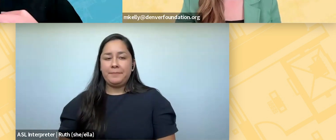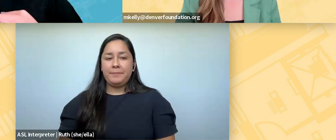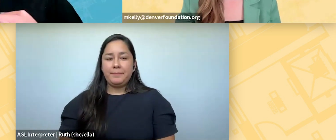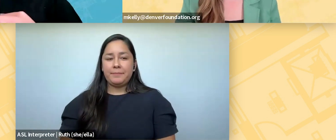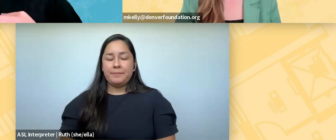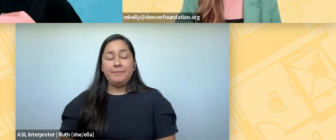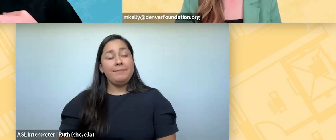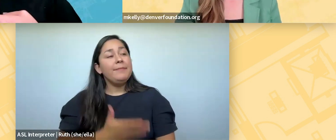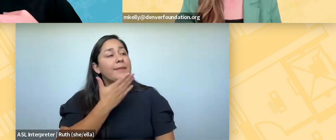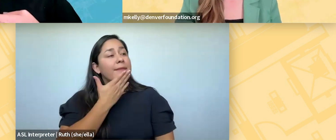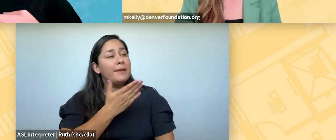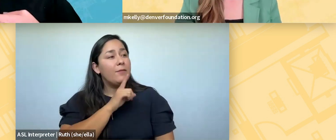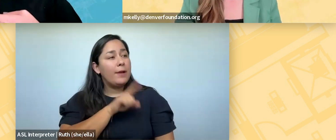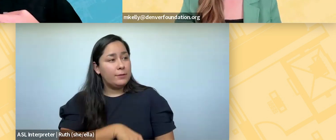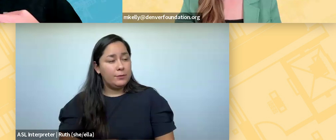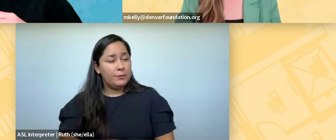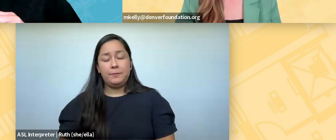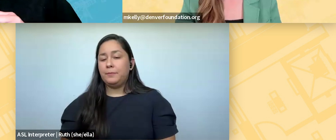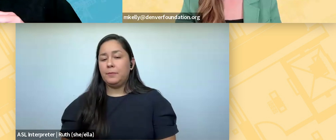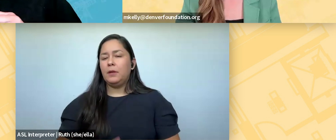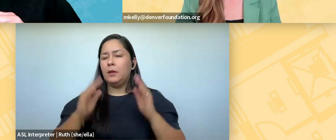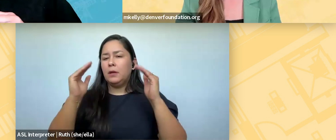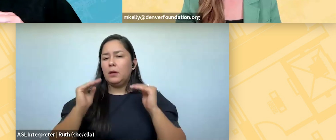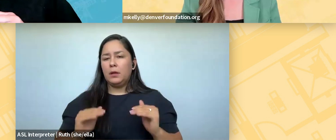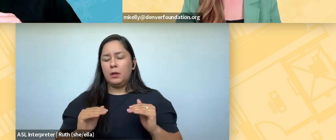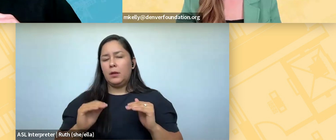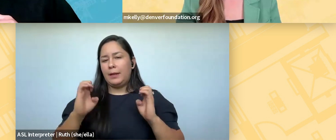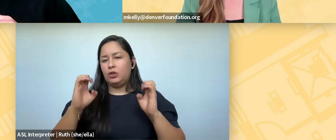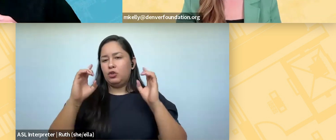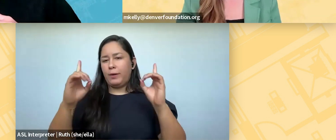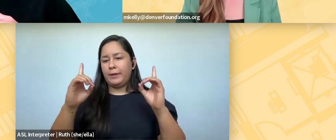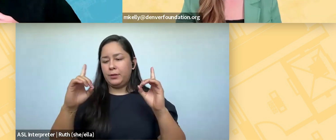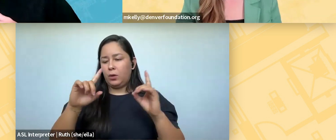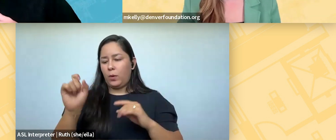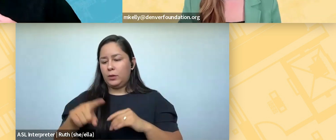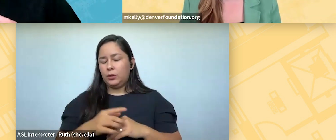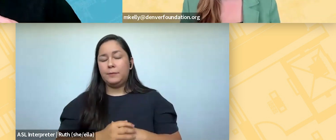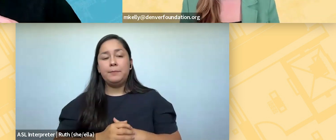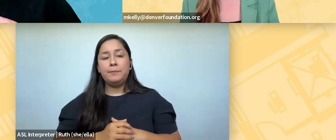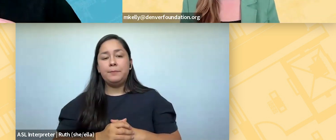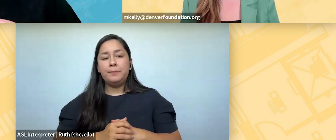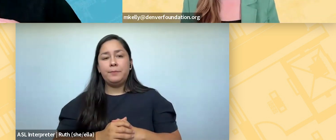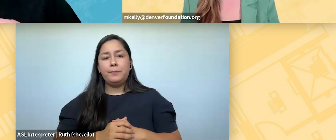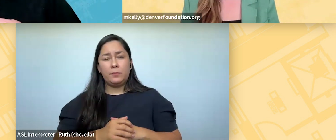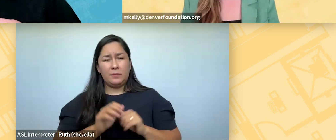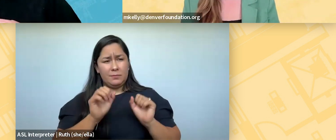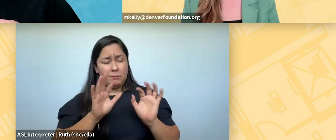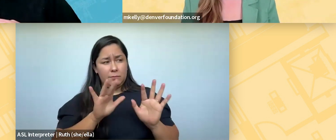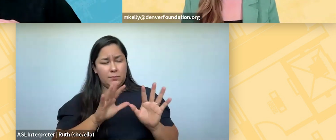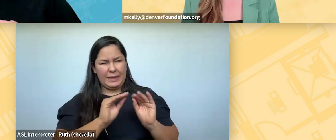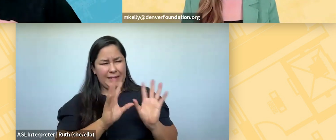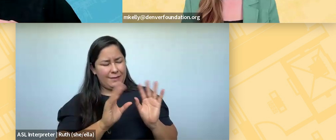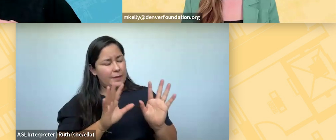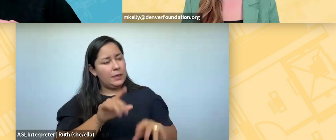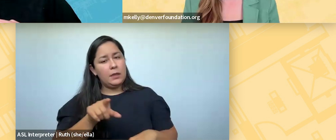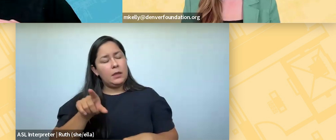Thank you for that. I'll move to another education question here. Would you please clarify if school enrichment